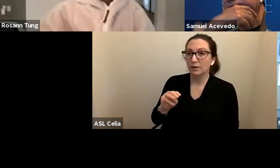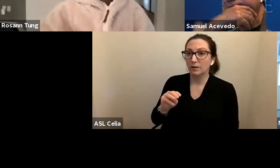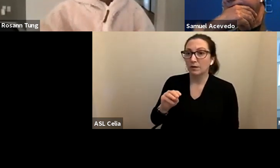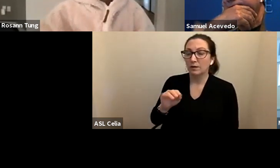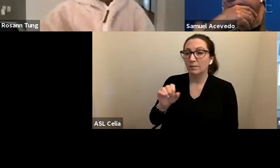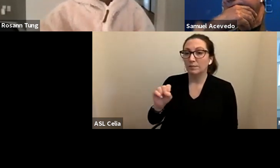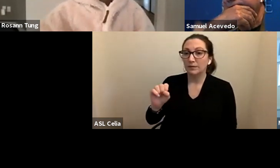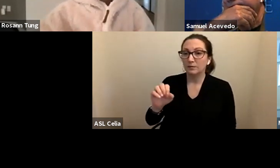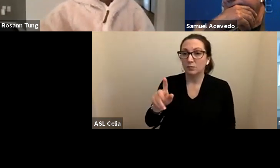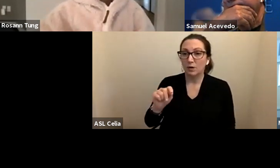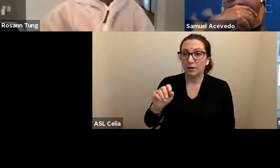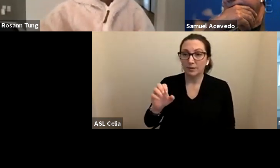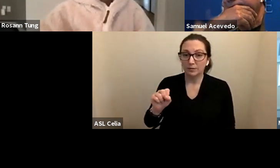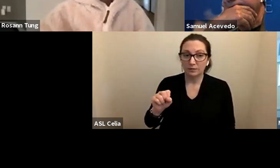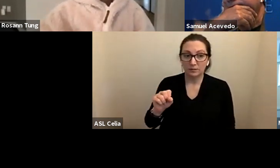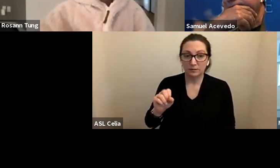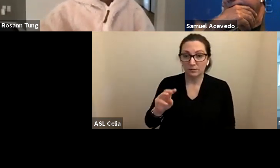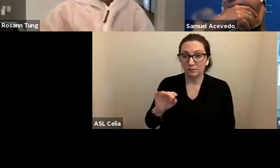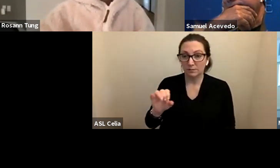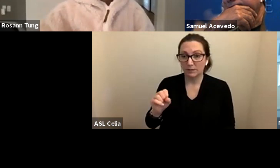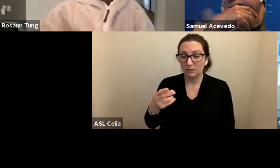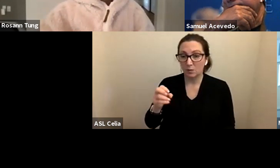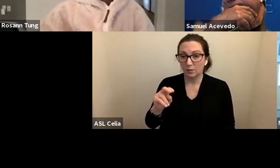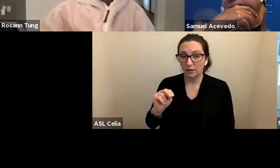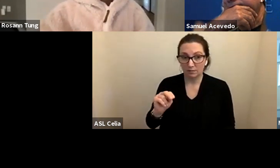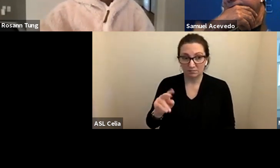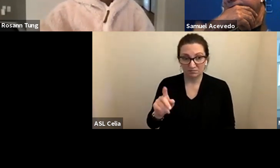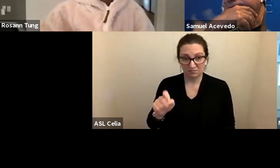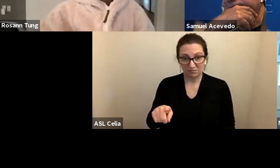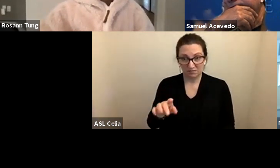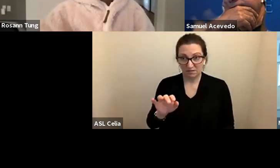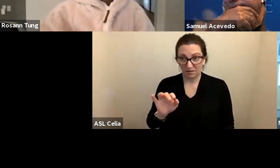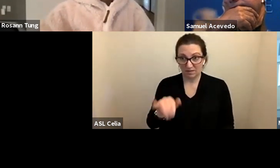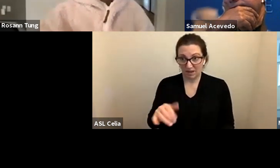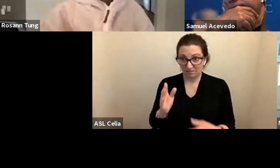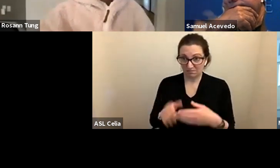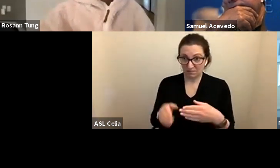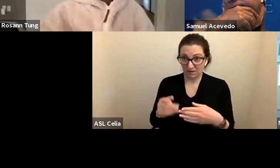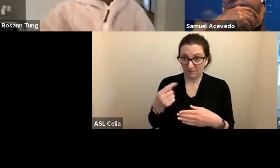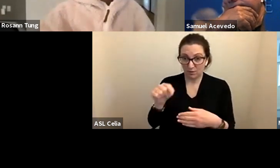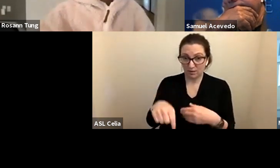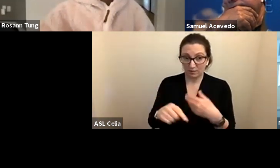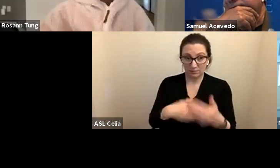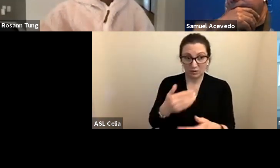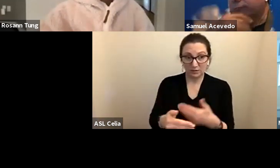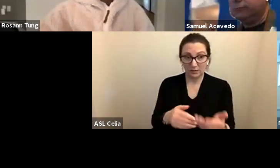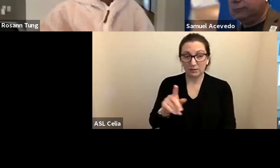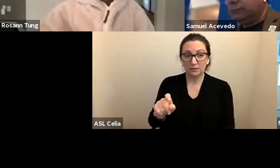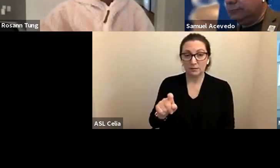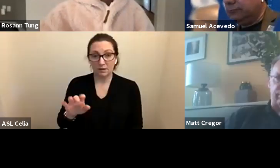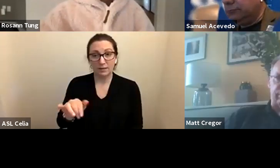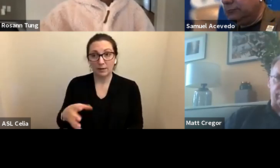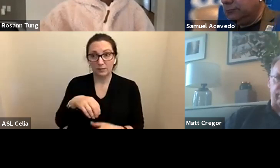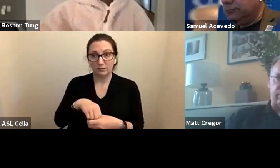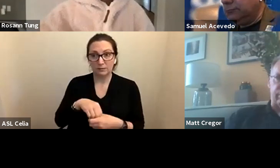Ms. Hogan, was that done for this process? Because that was very much so part of the recommendation. Well,